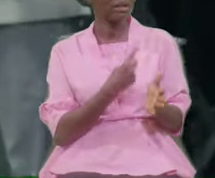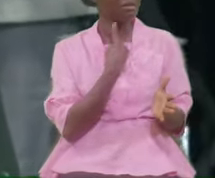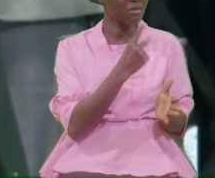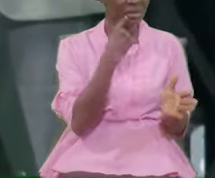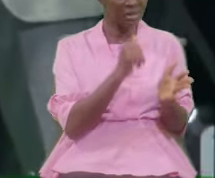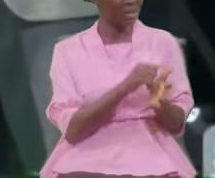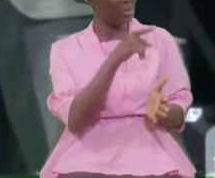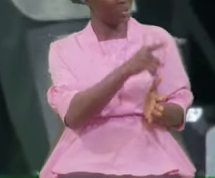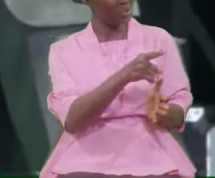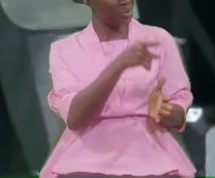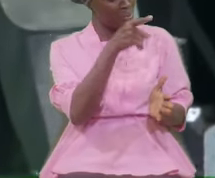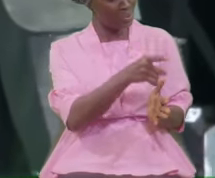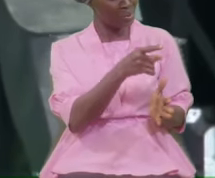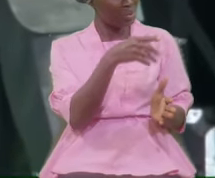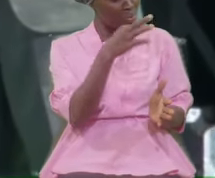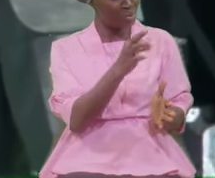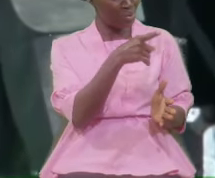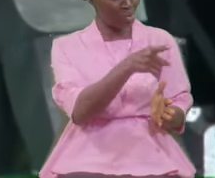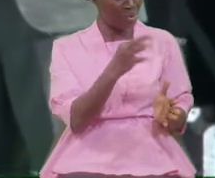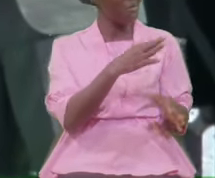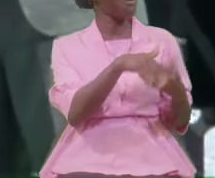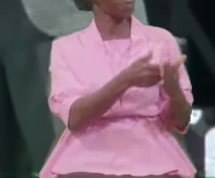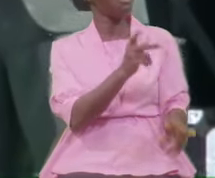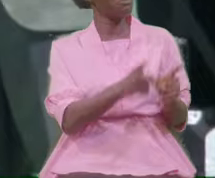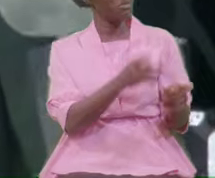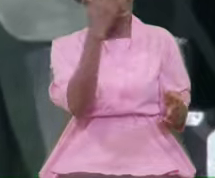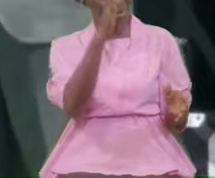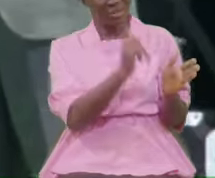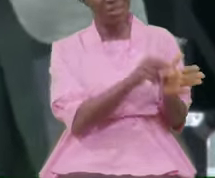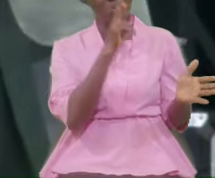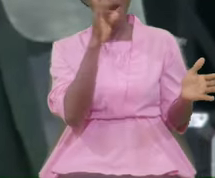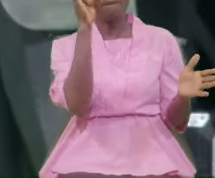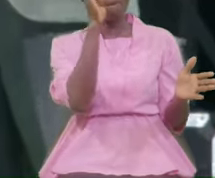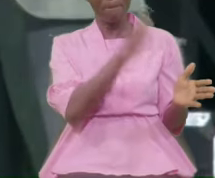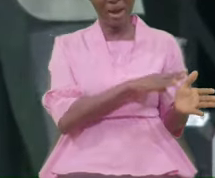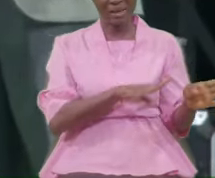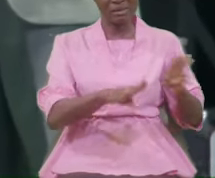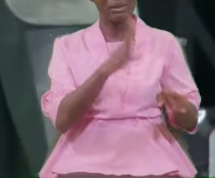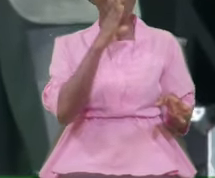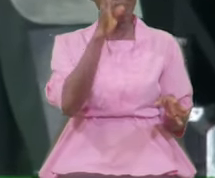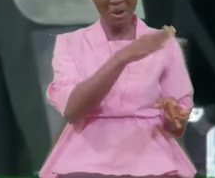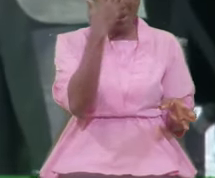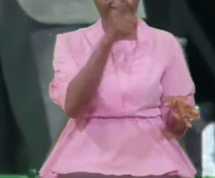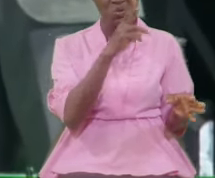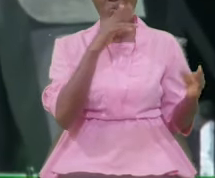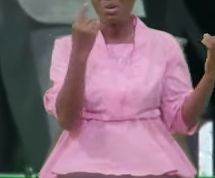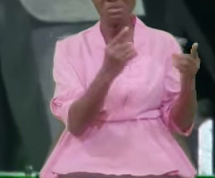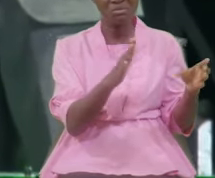see how bad you are see how sinful you are